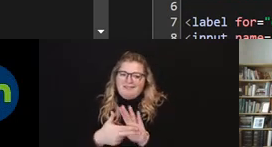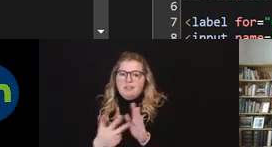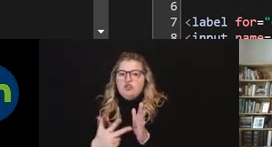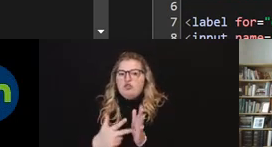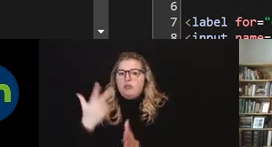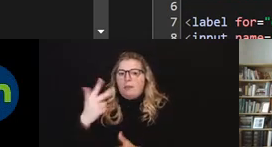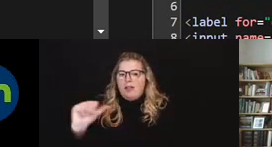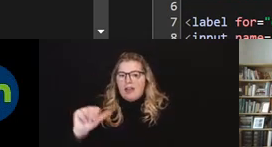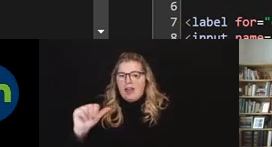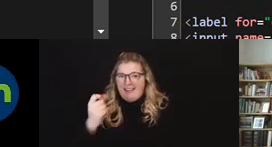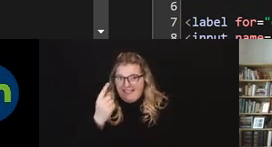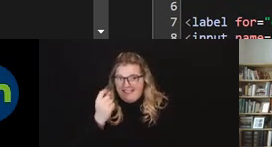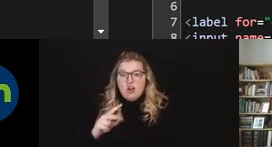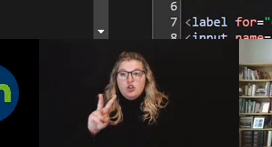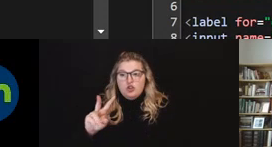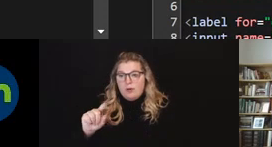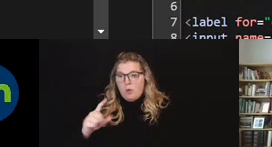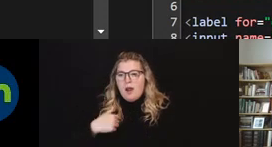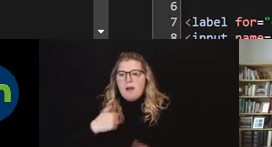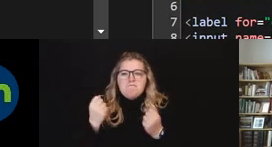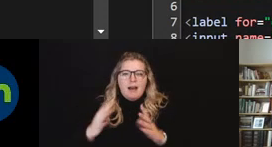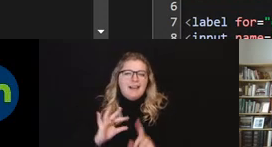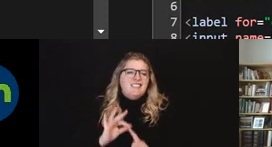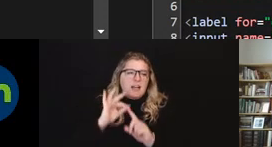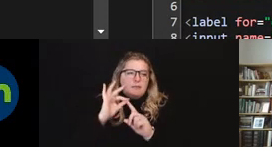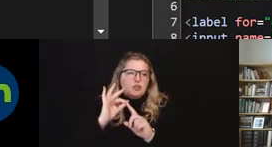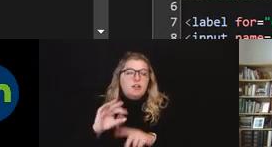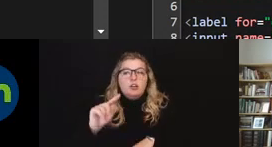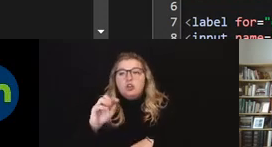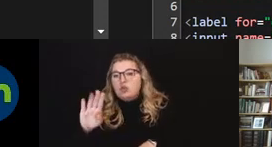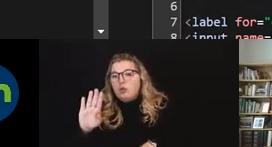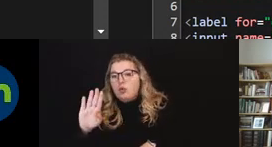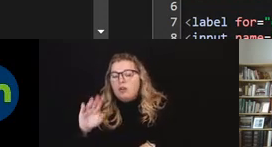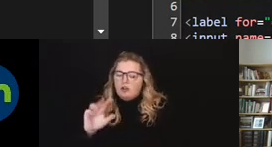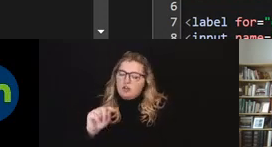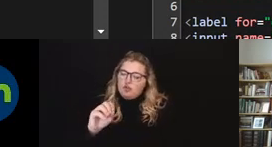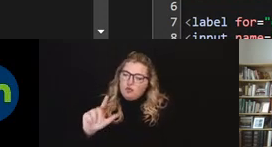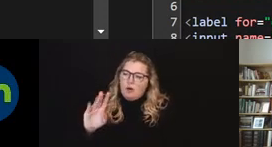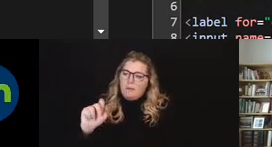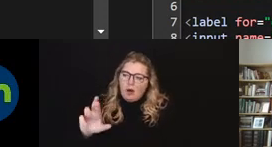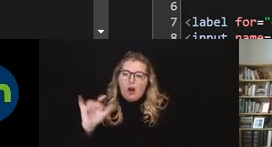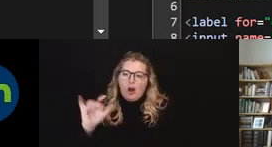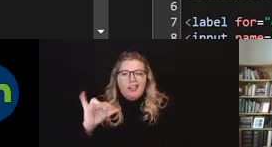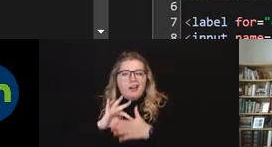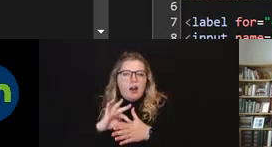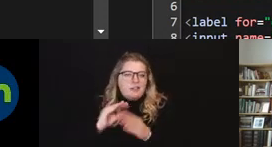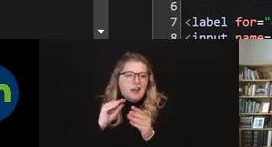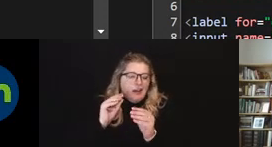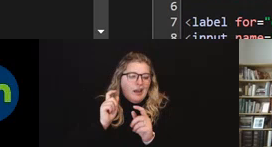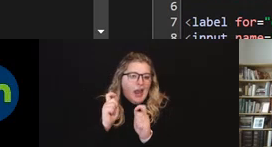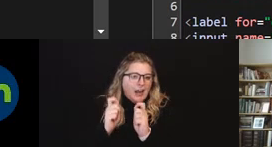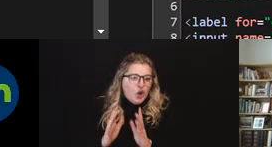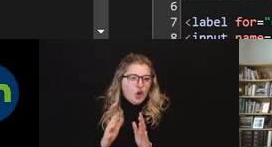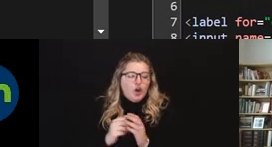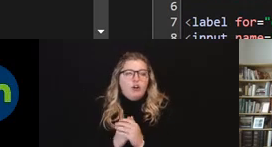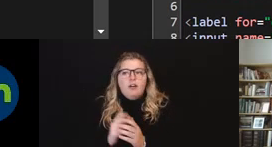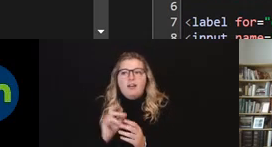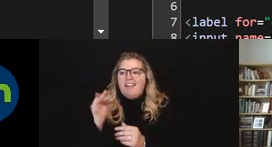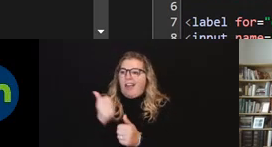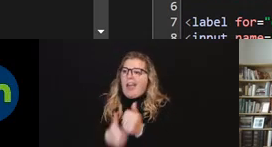There's just too many exceptions. Toolbars. If you made every option in a content editor, like a text editor, if you made every single